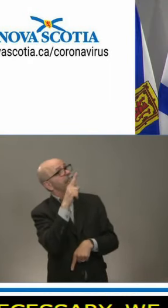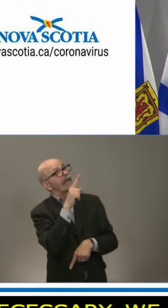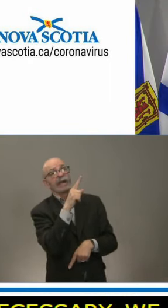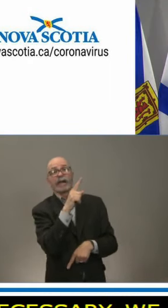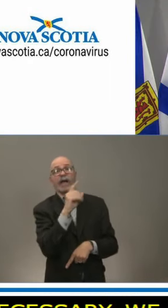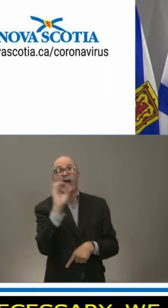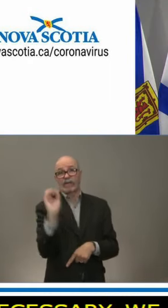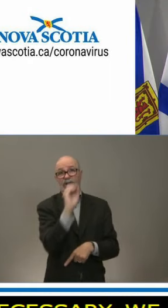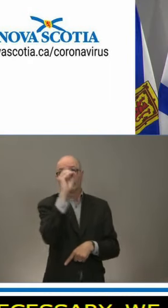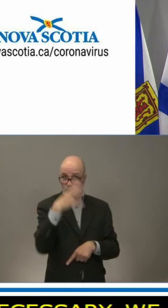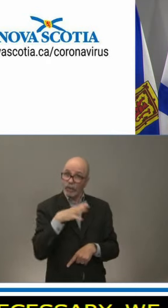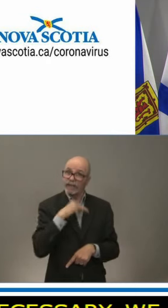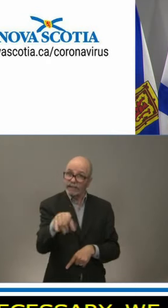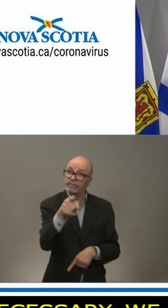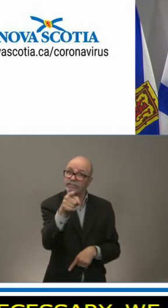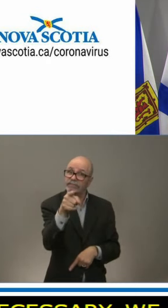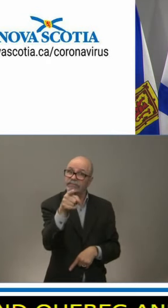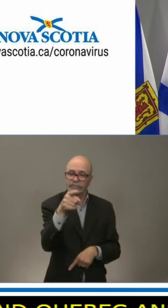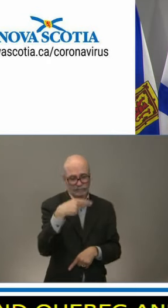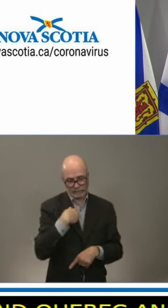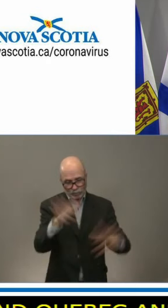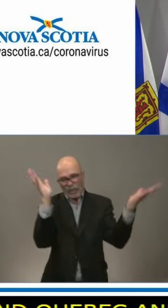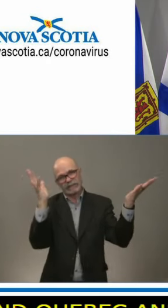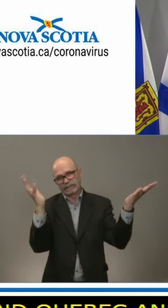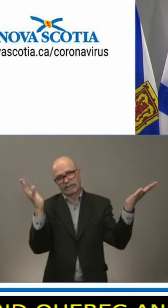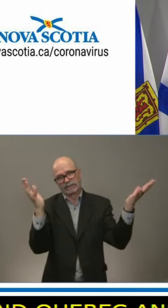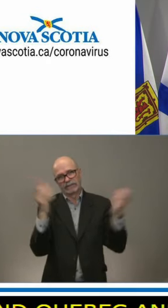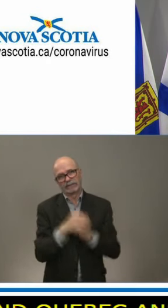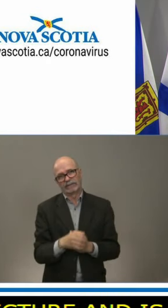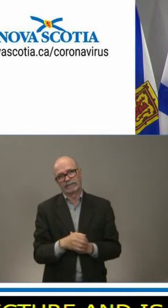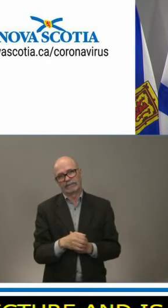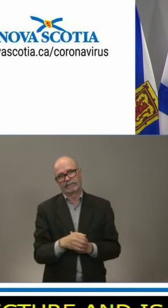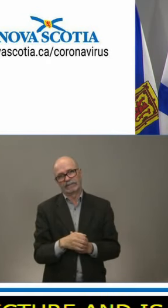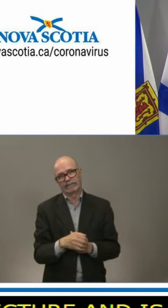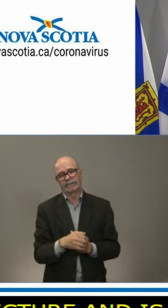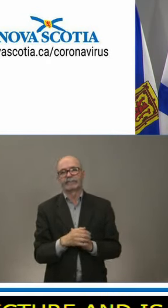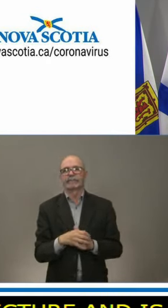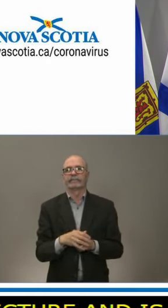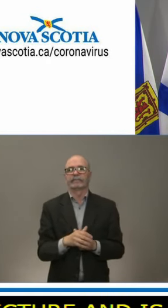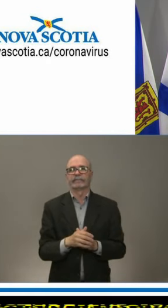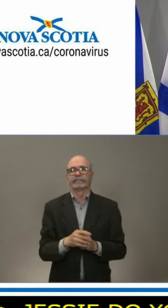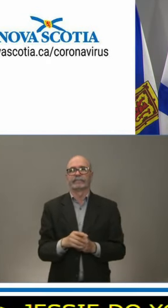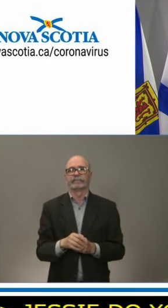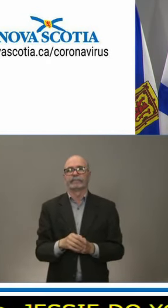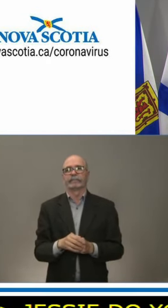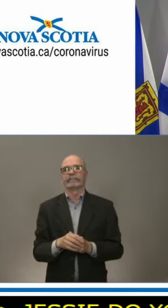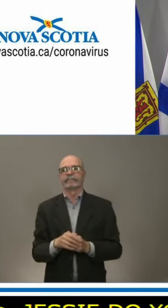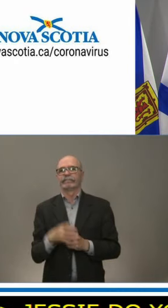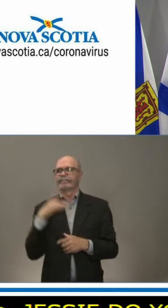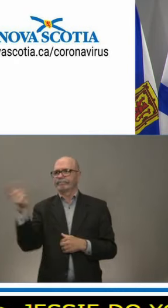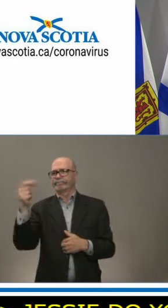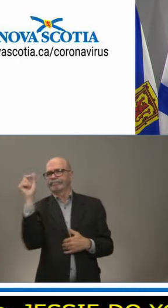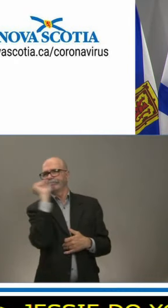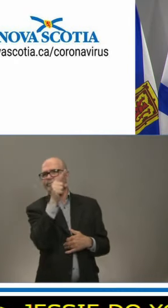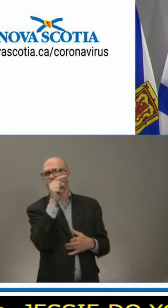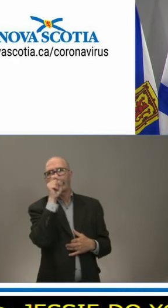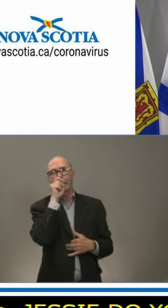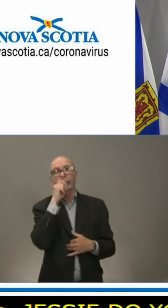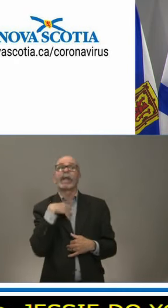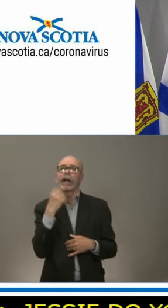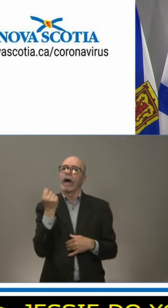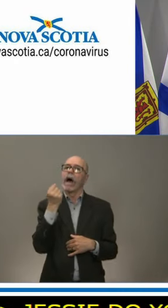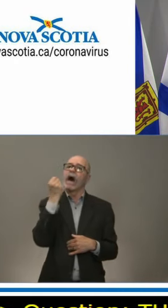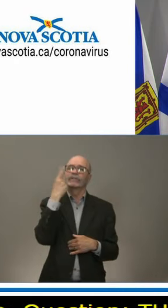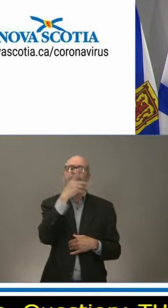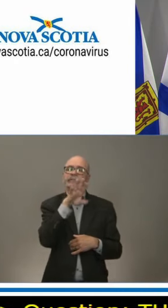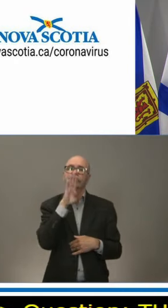you have a follow-up? Thank you. I'm picking up on your frustration and the broken record thing. I understand. I guess I want to go